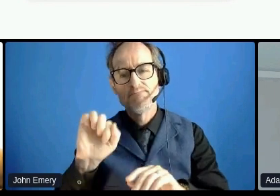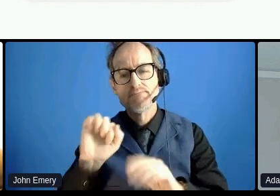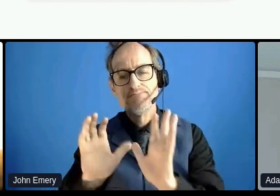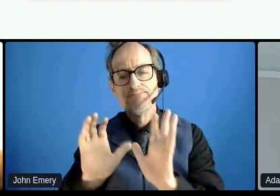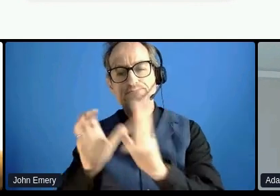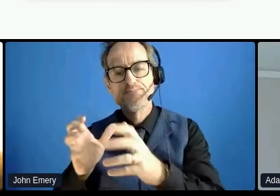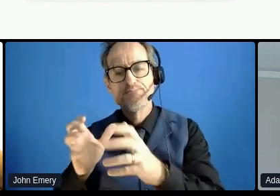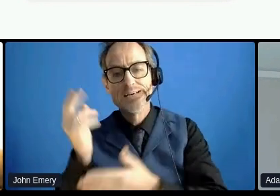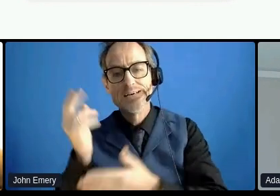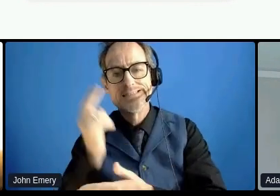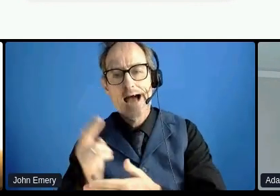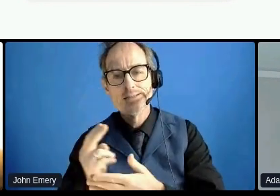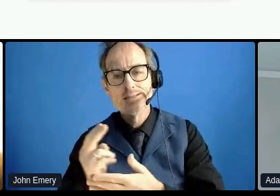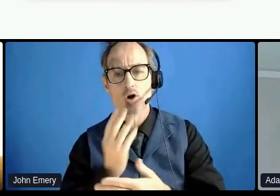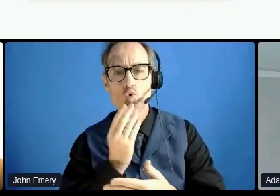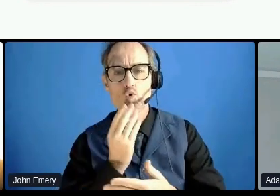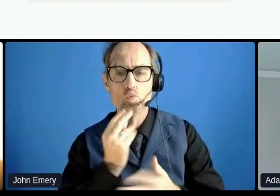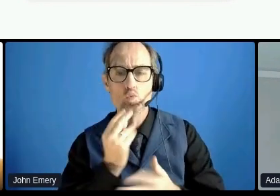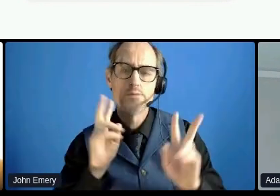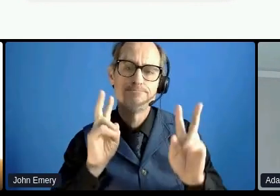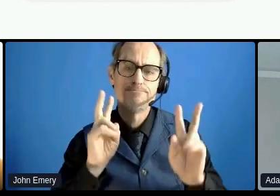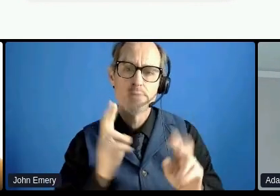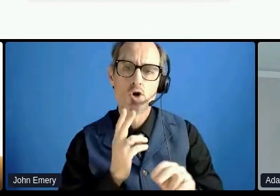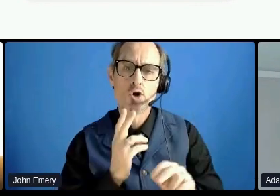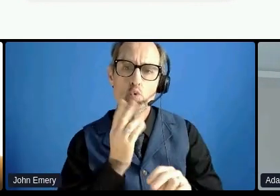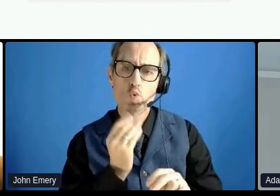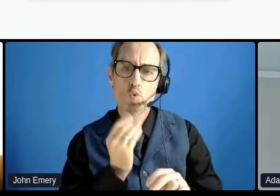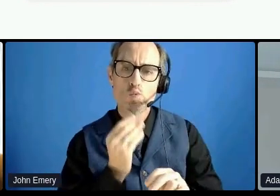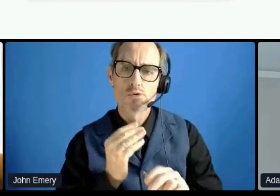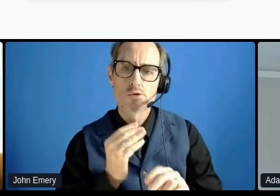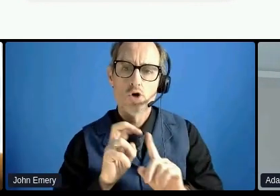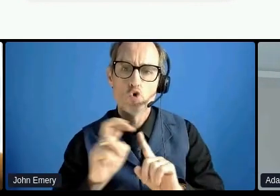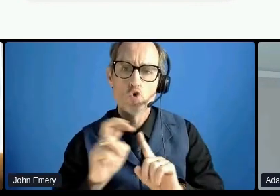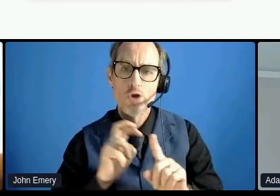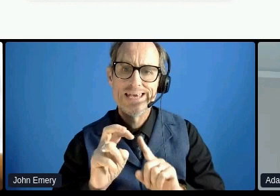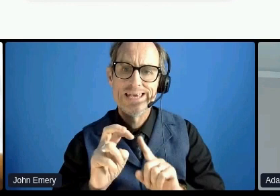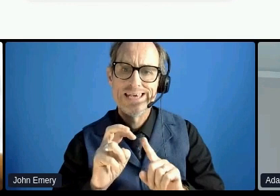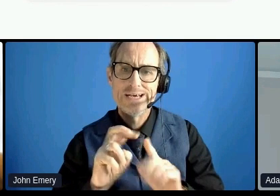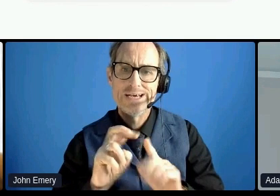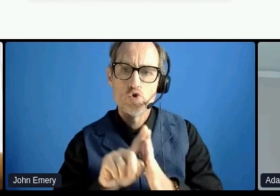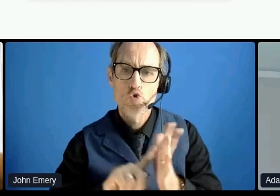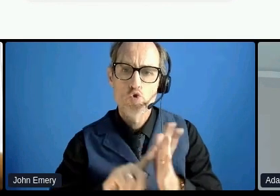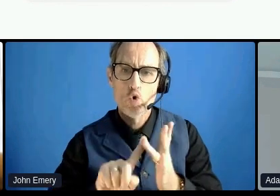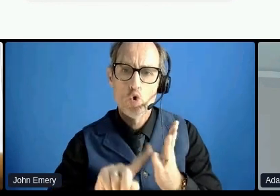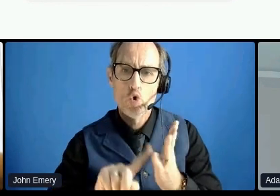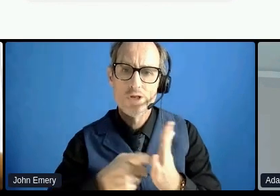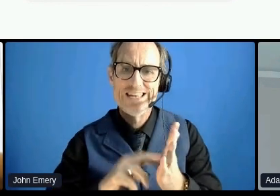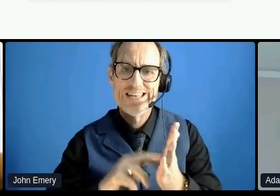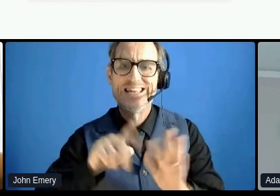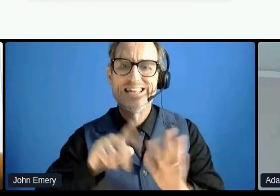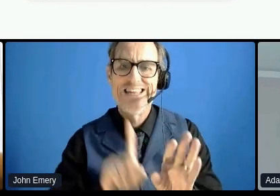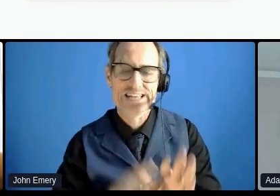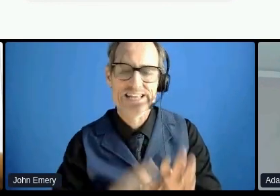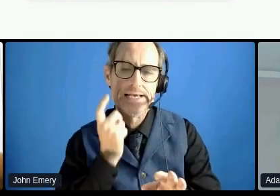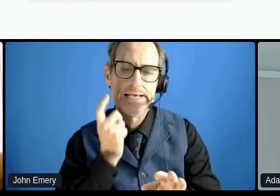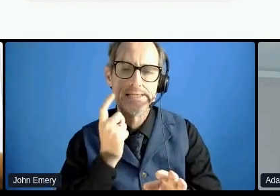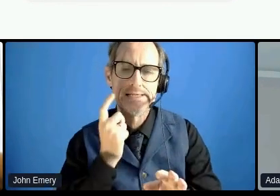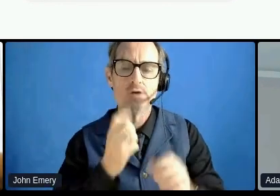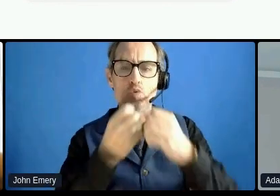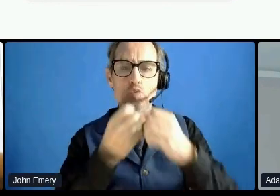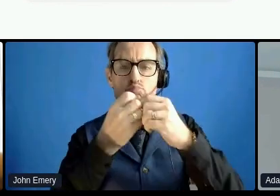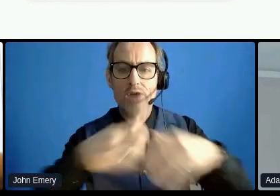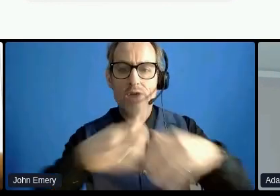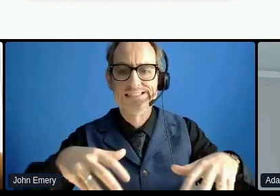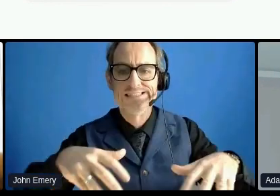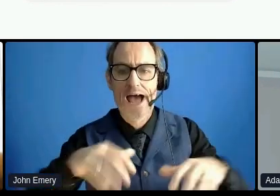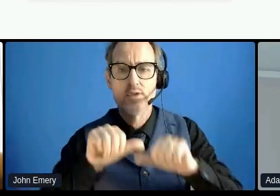It's a useful way of breaking down larger processes into smaller steps. And with cultural evaluation and change, it's really